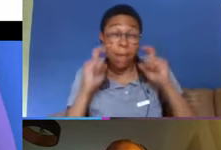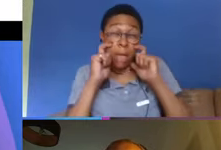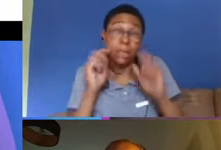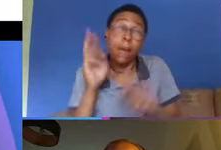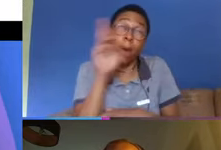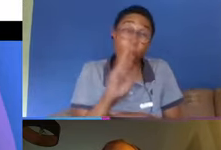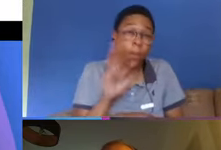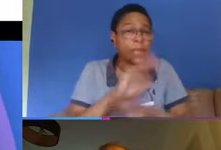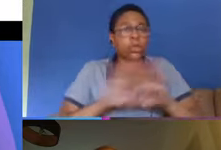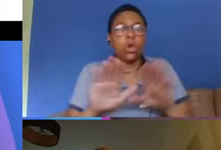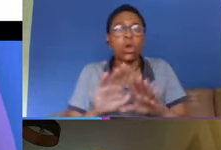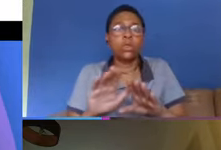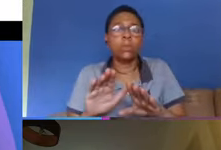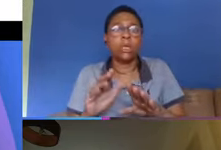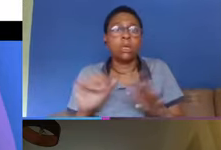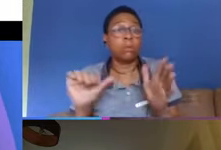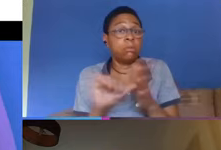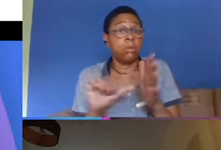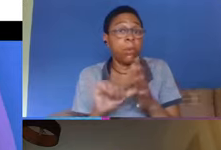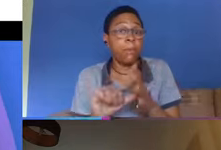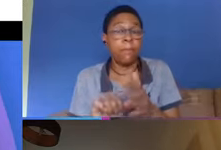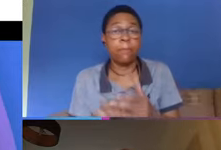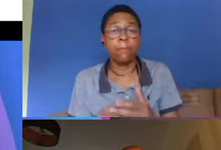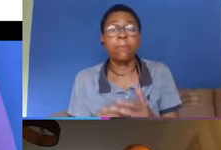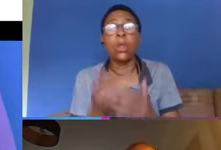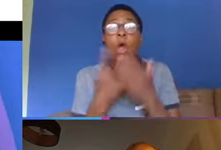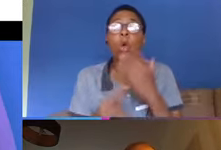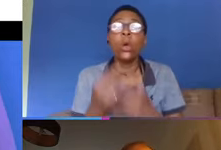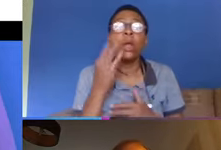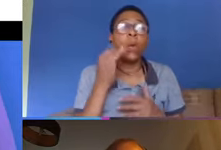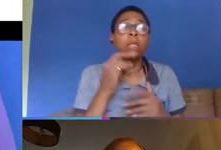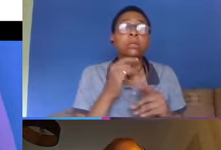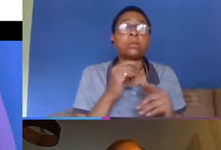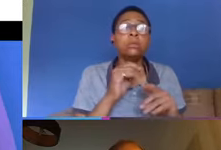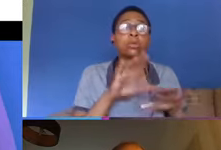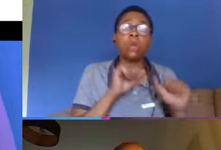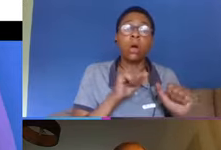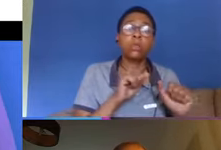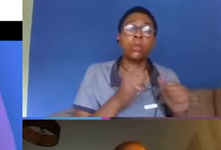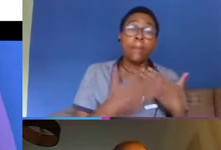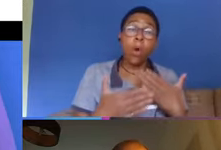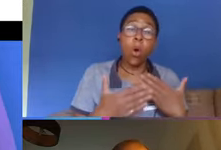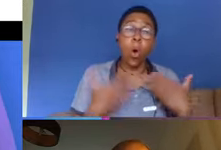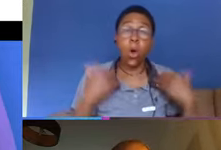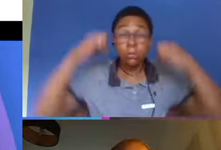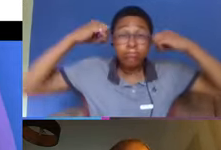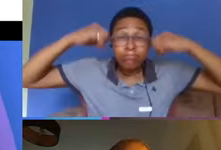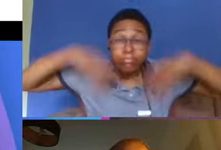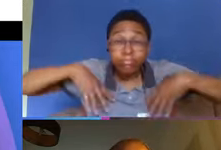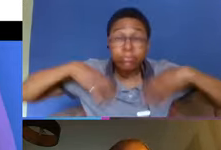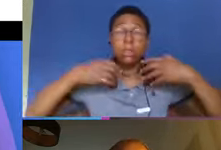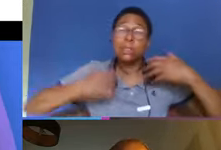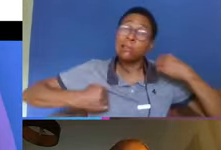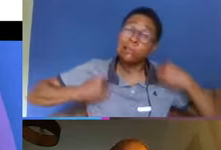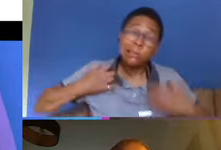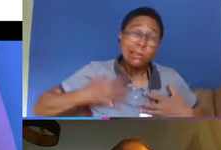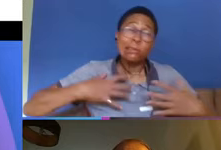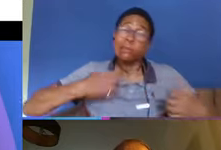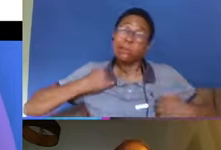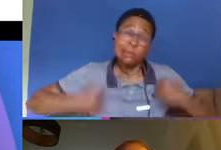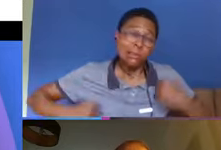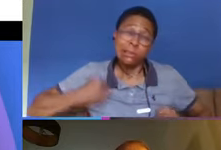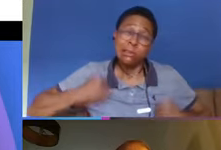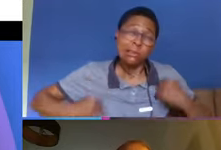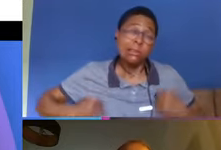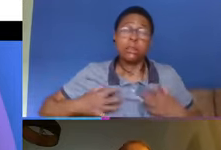impediment. It's only when we go a bit later on to higher intensities that, again, we need to maybe have a think about how we